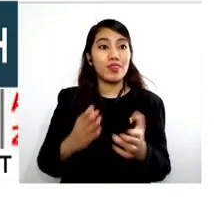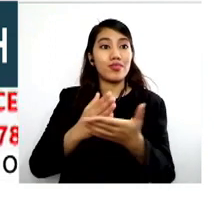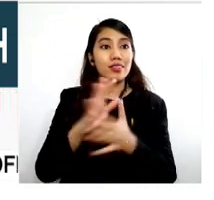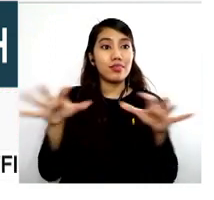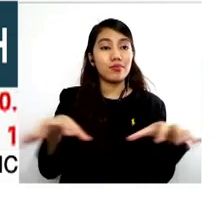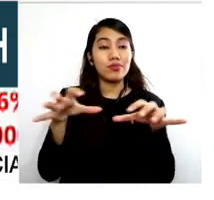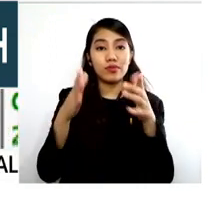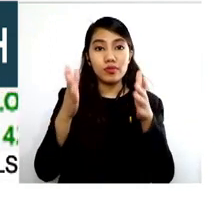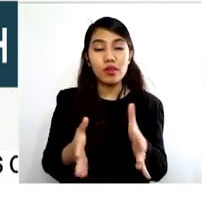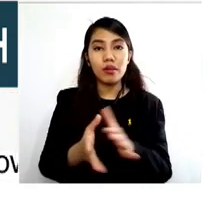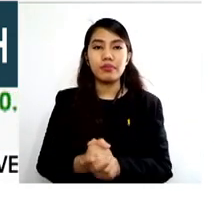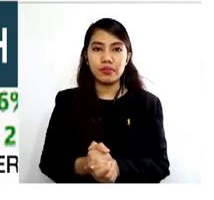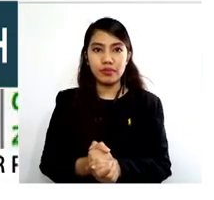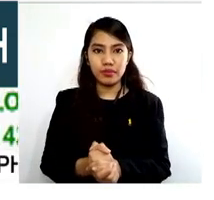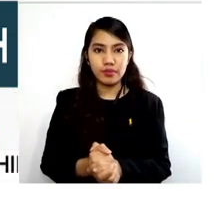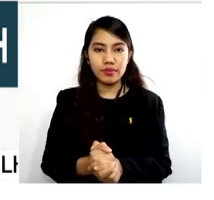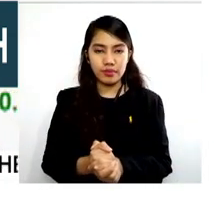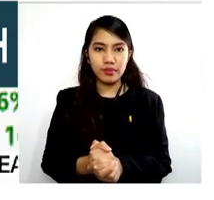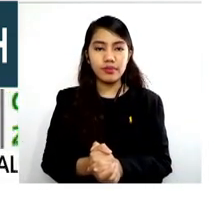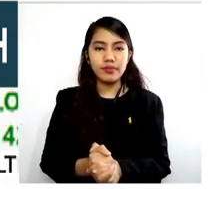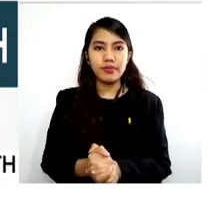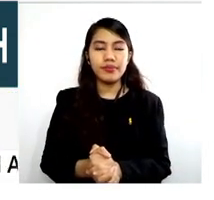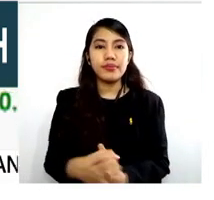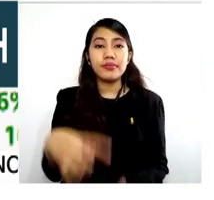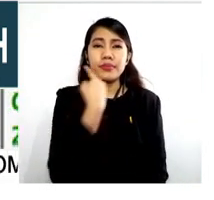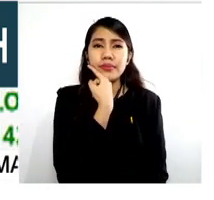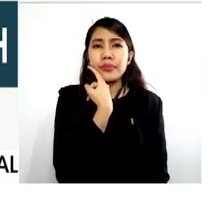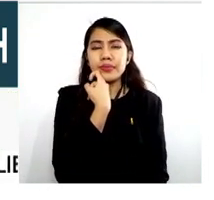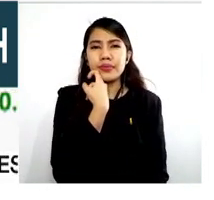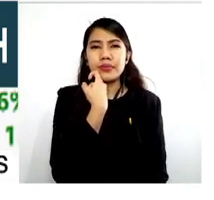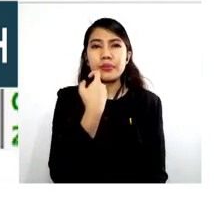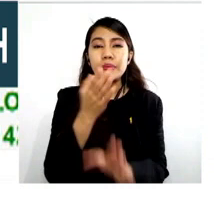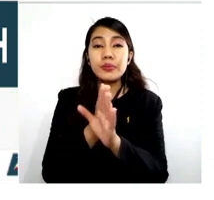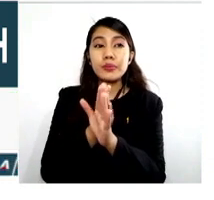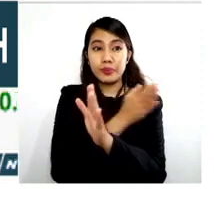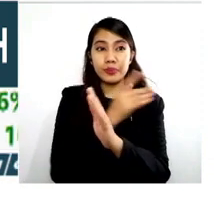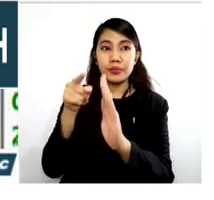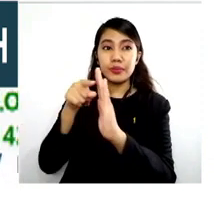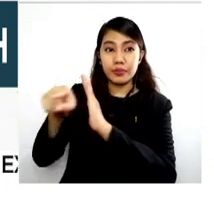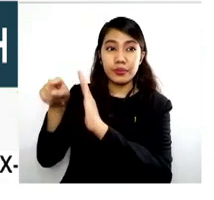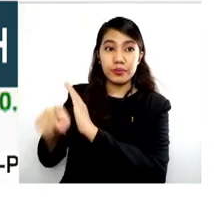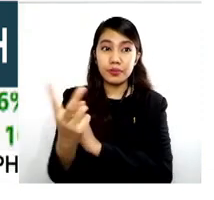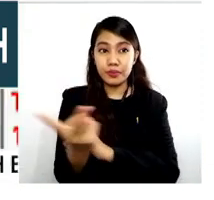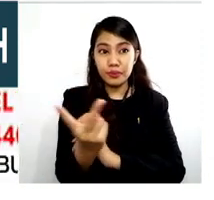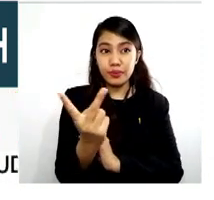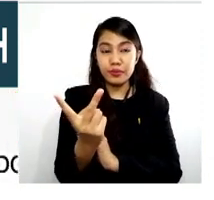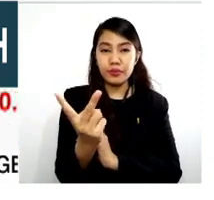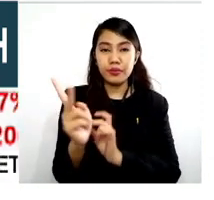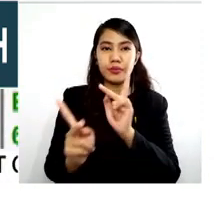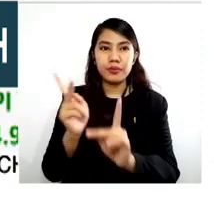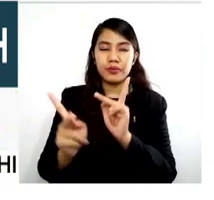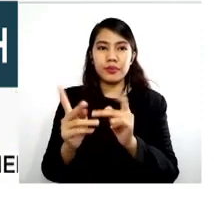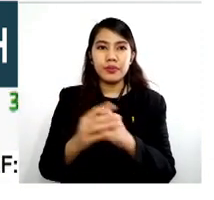No, and previously, prior to the assassination or the killing of these two individuals, the